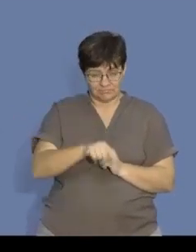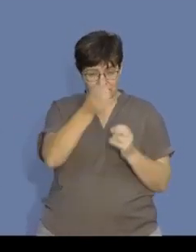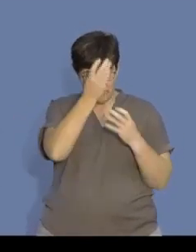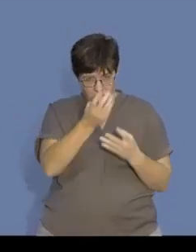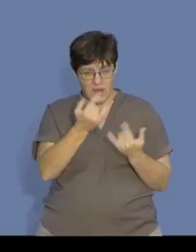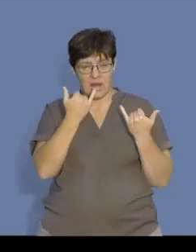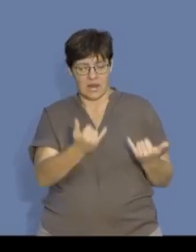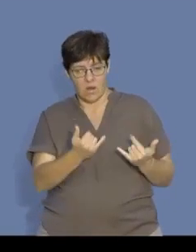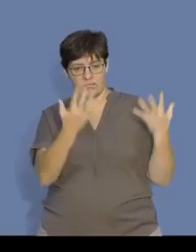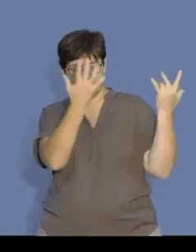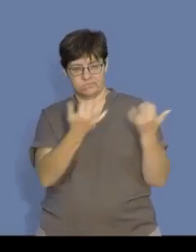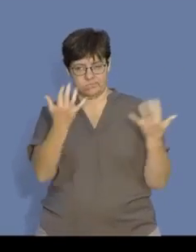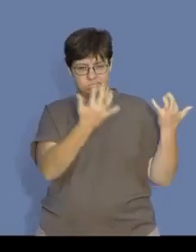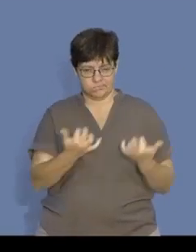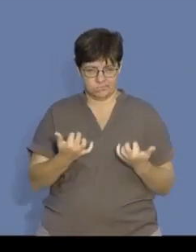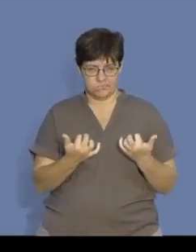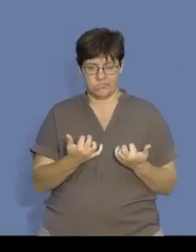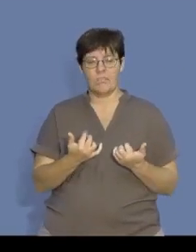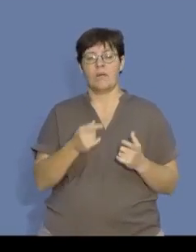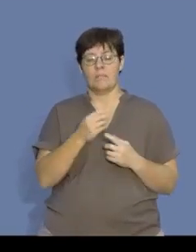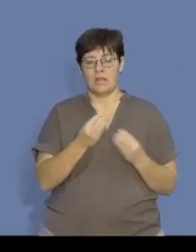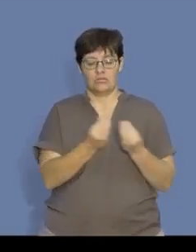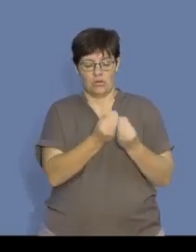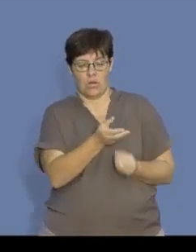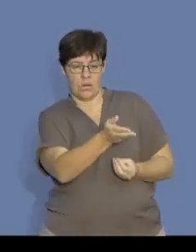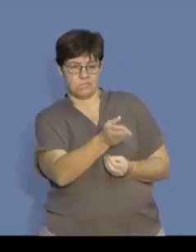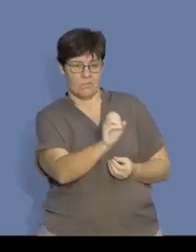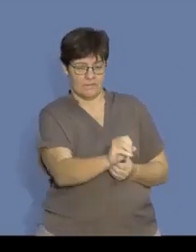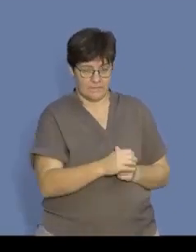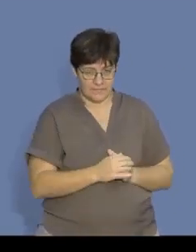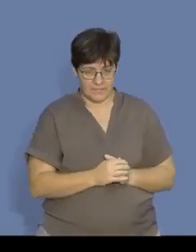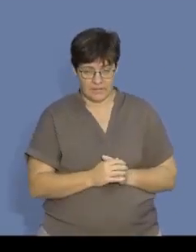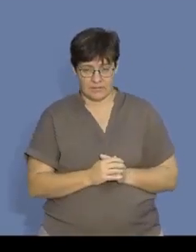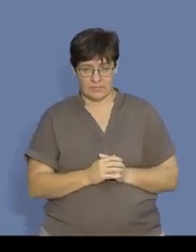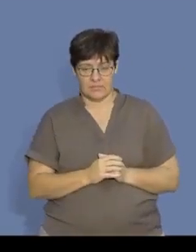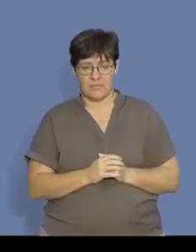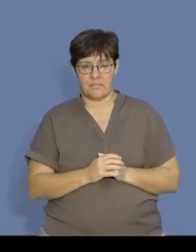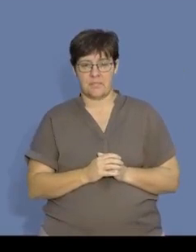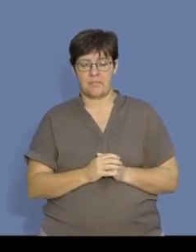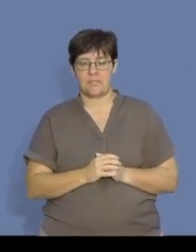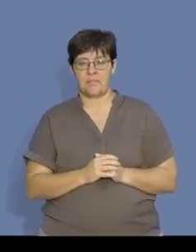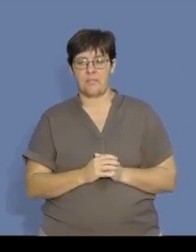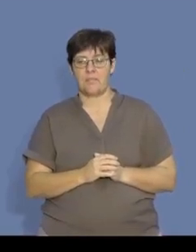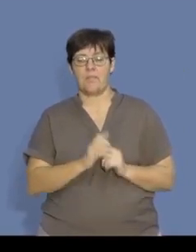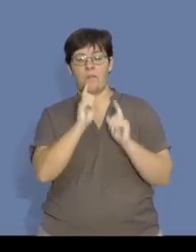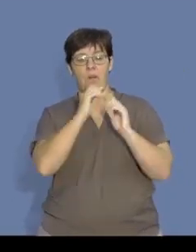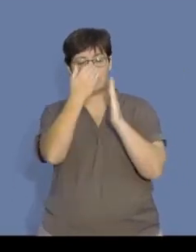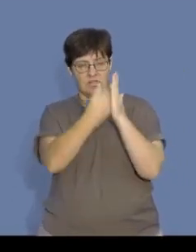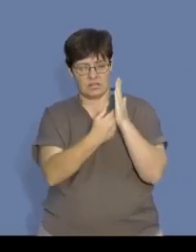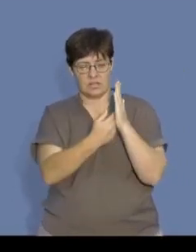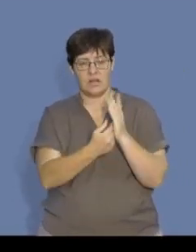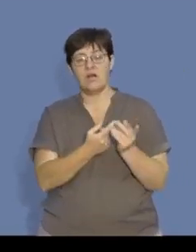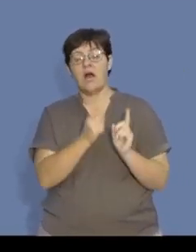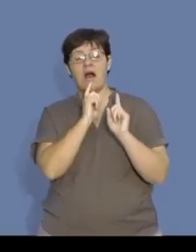this information to now calculate inventory. Right, so let's now go to our answer